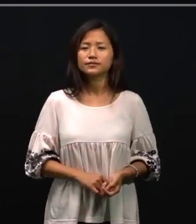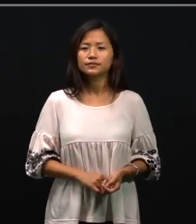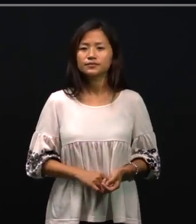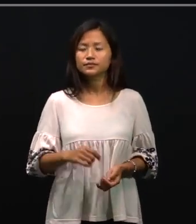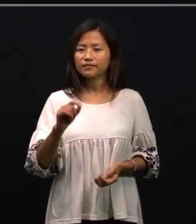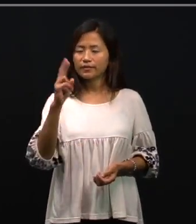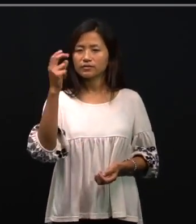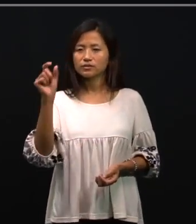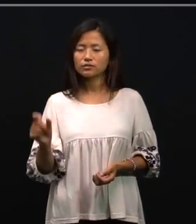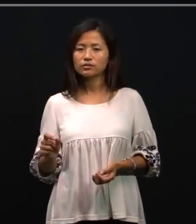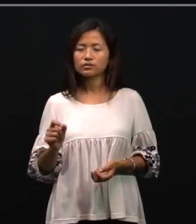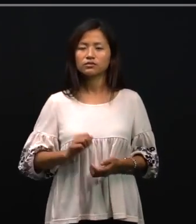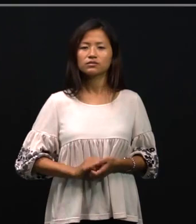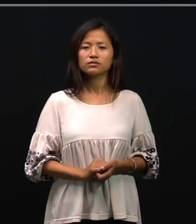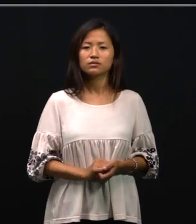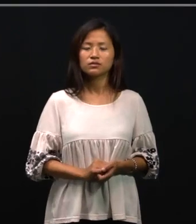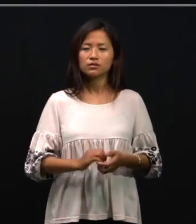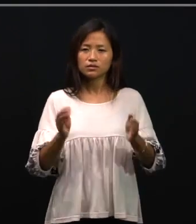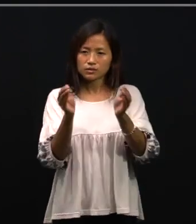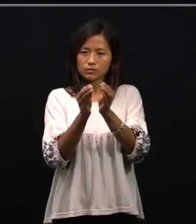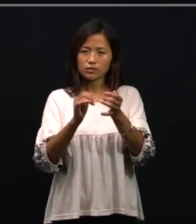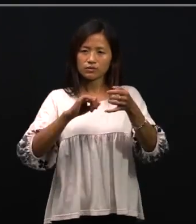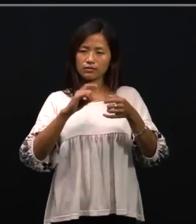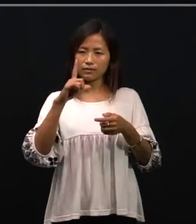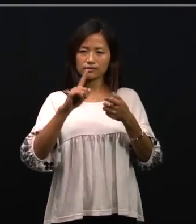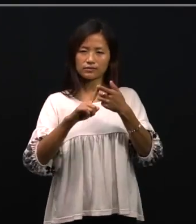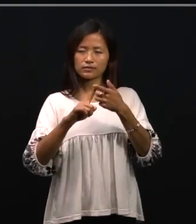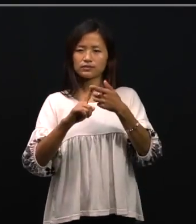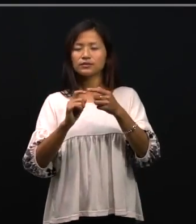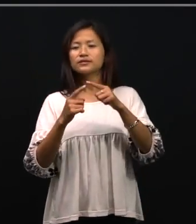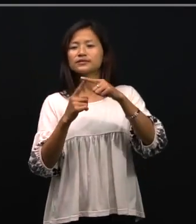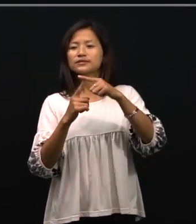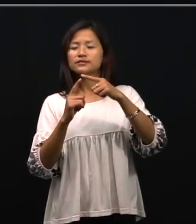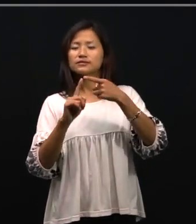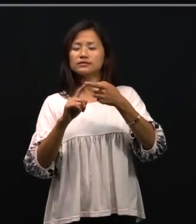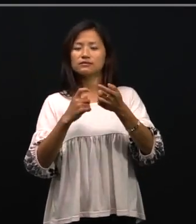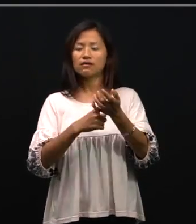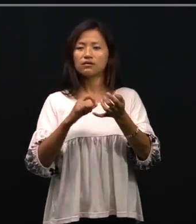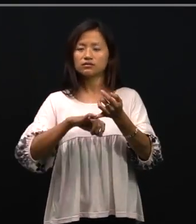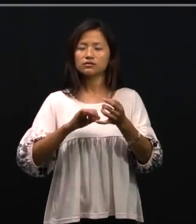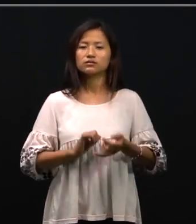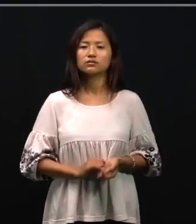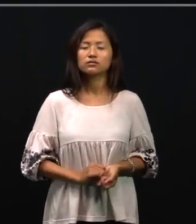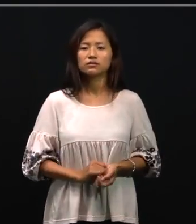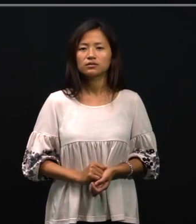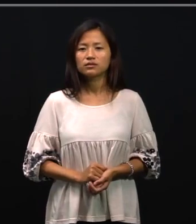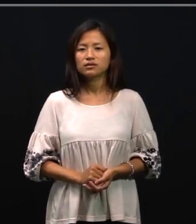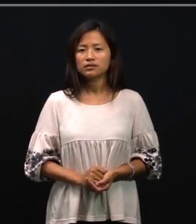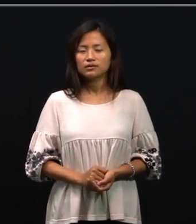second word, that is sapiens, begins with small letter. So S, sapiens, S begins with small